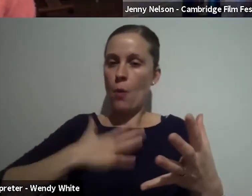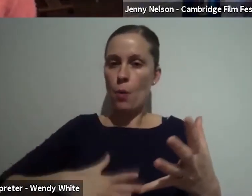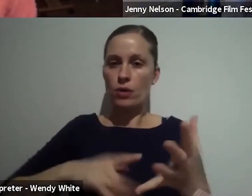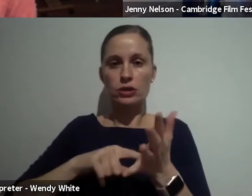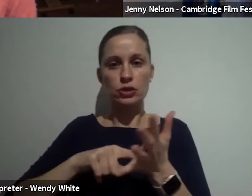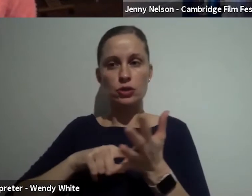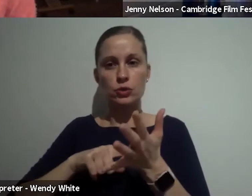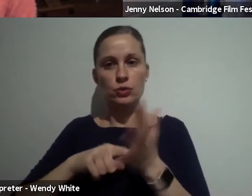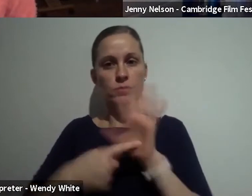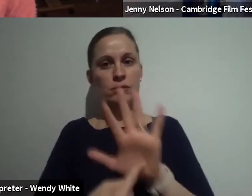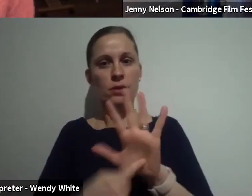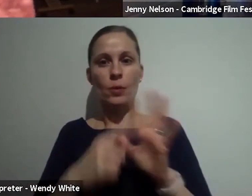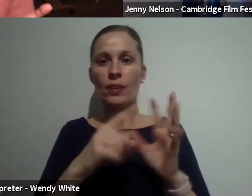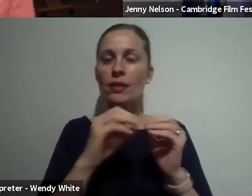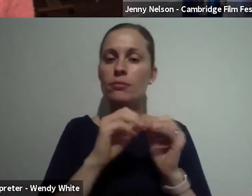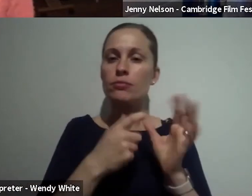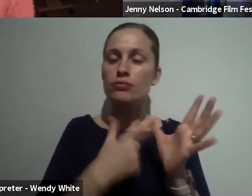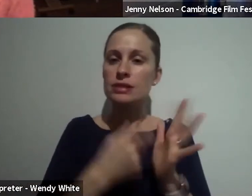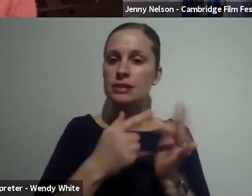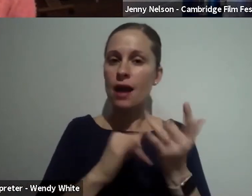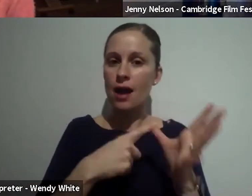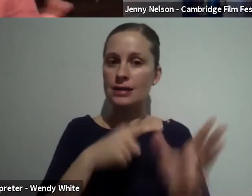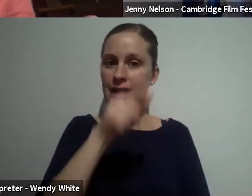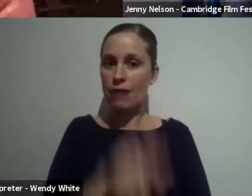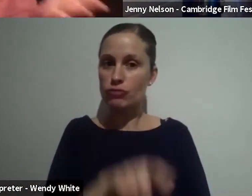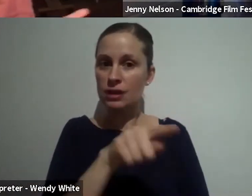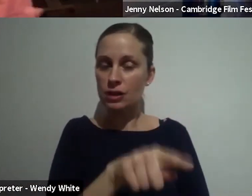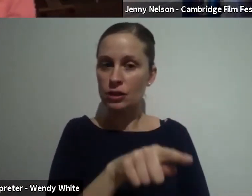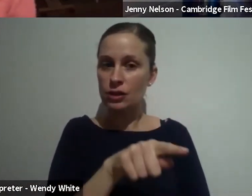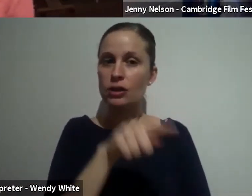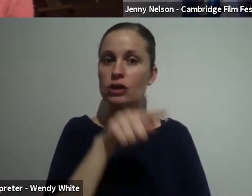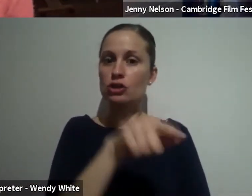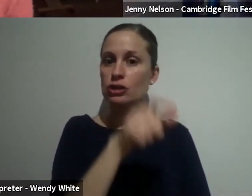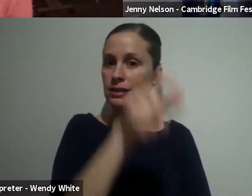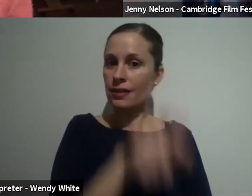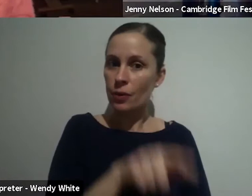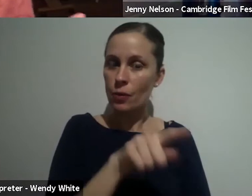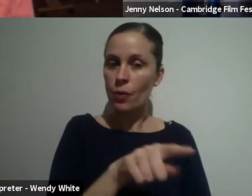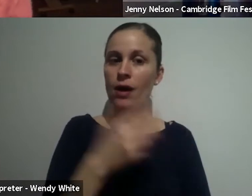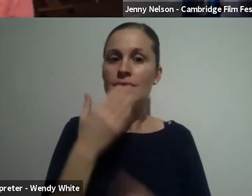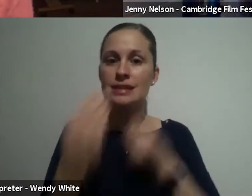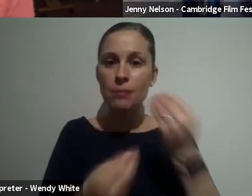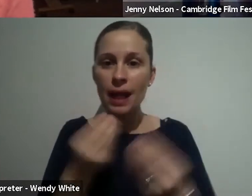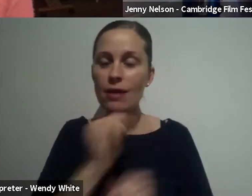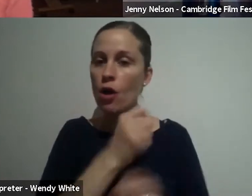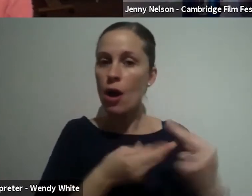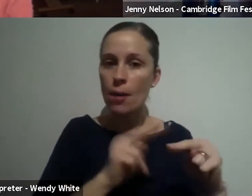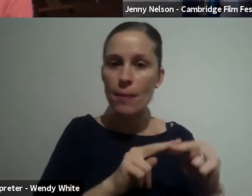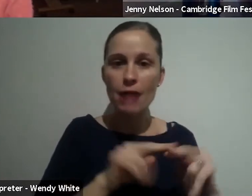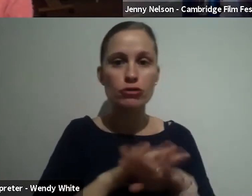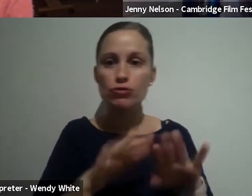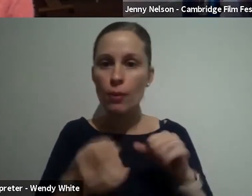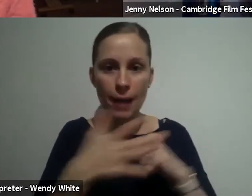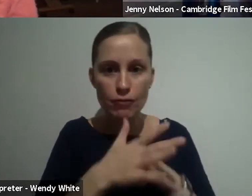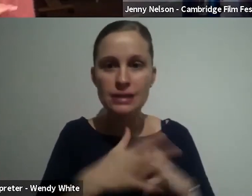with Brisa's character. She's the one that explains her parents are not married and everything is okay.